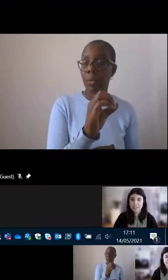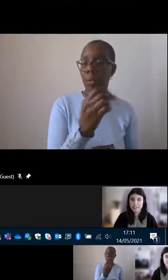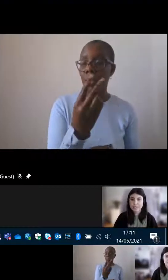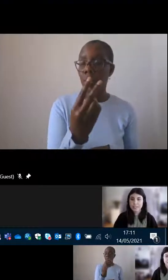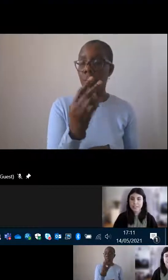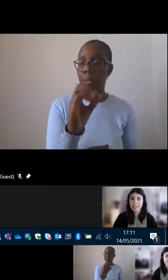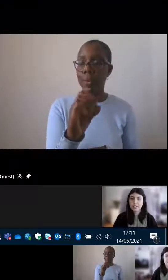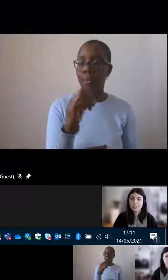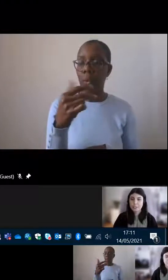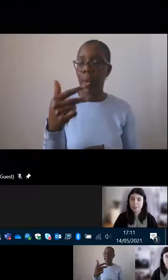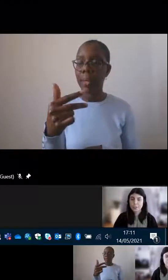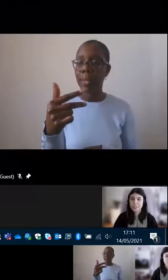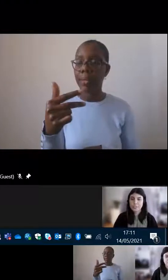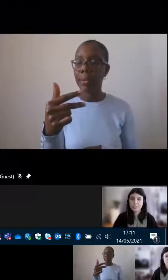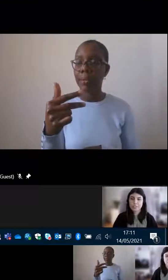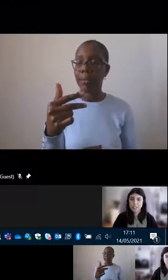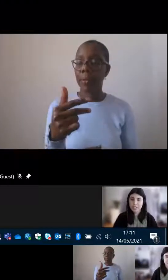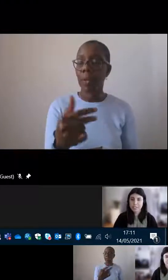0208